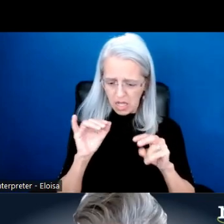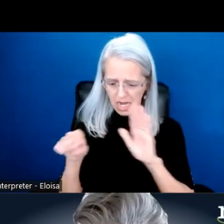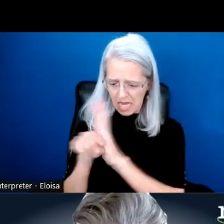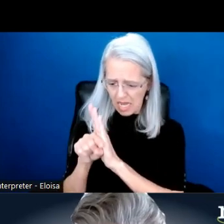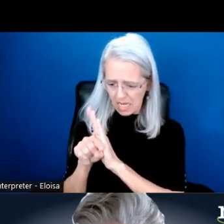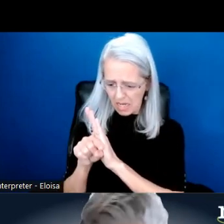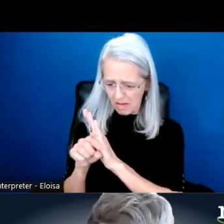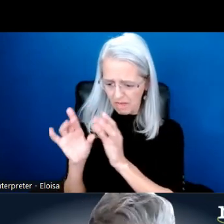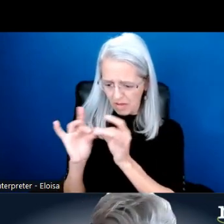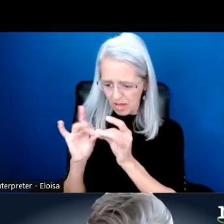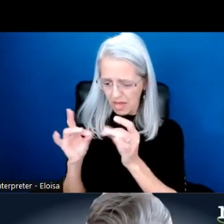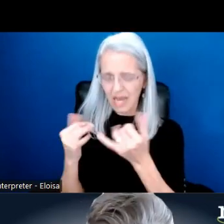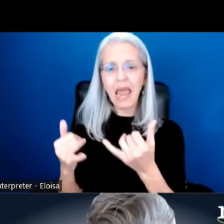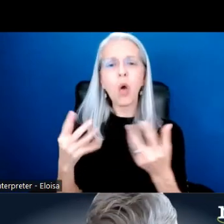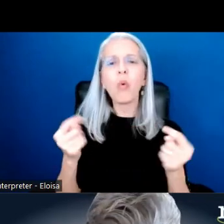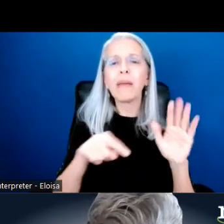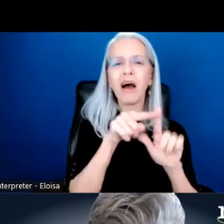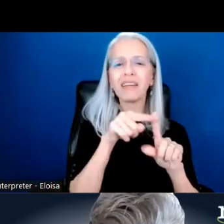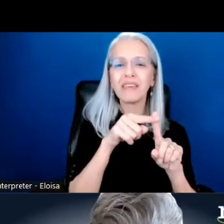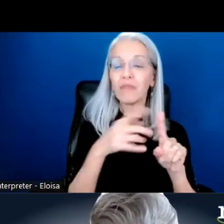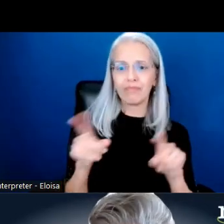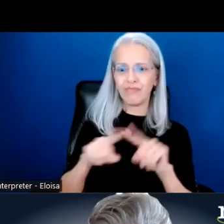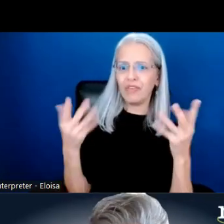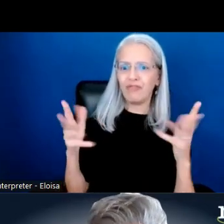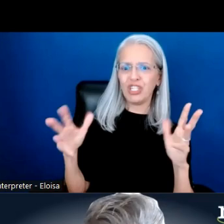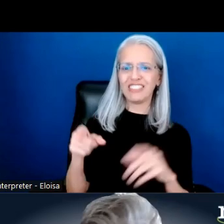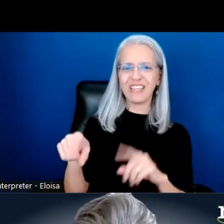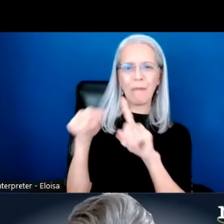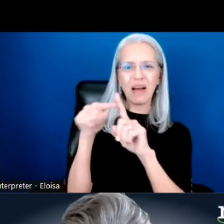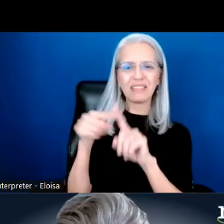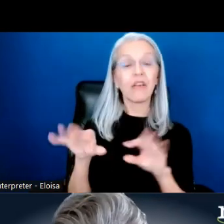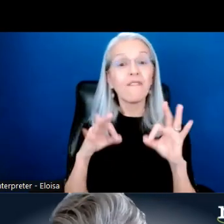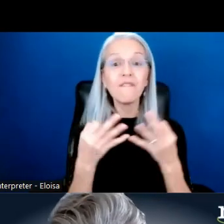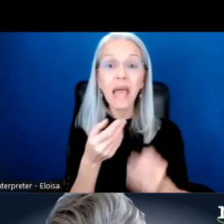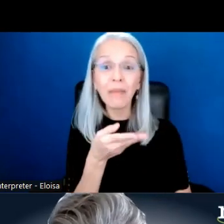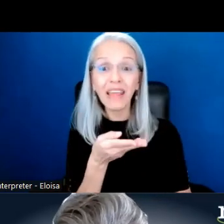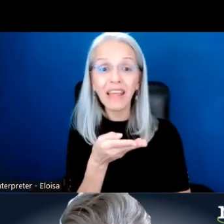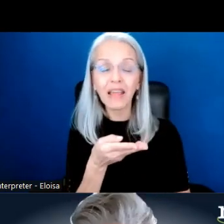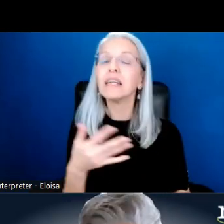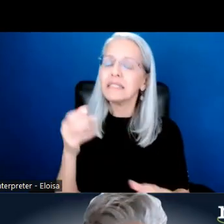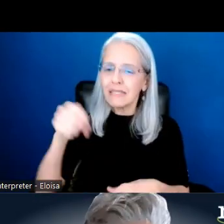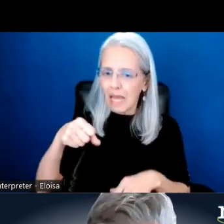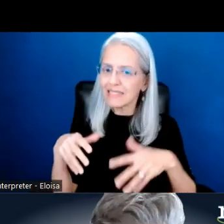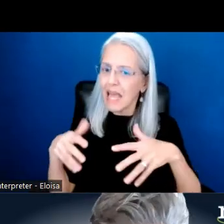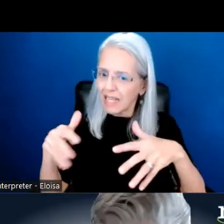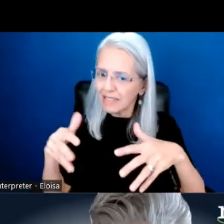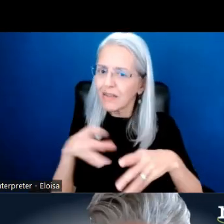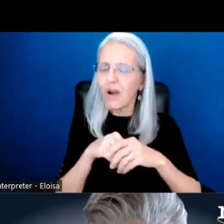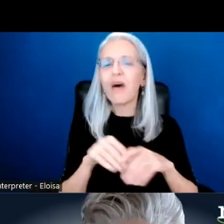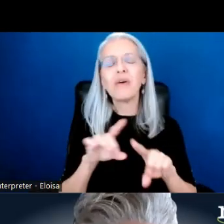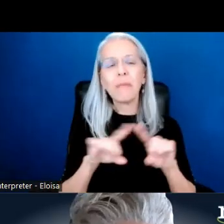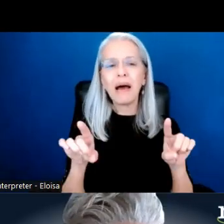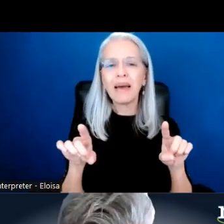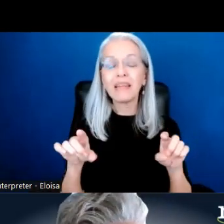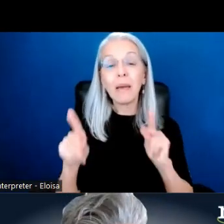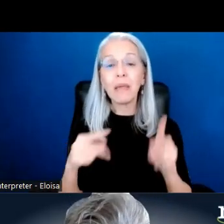as positive? And I heard those things. Family, of course, there's some anxiety. And oftentimes some people